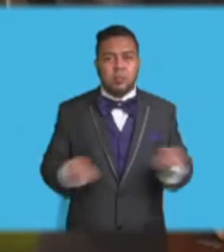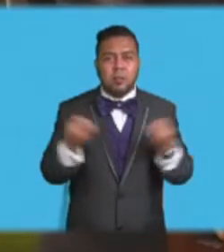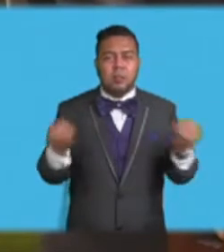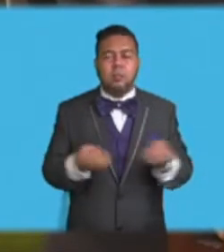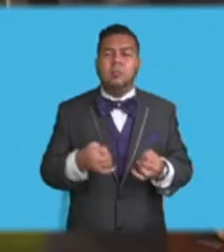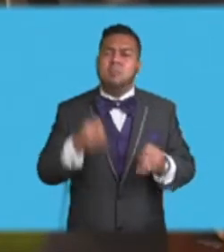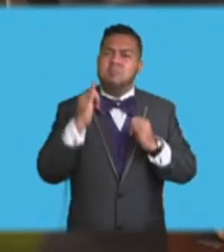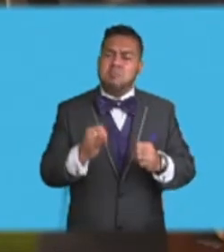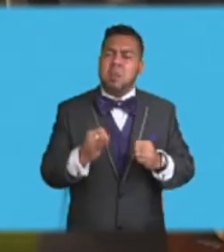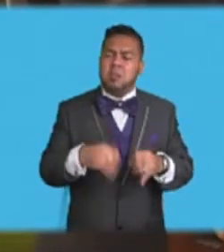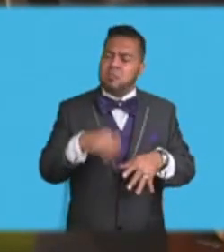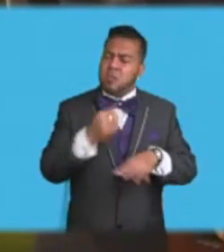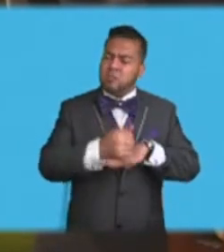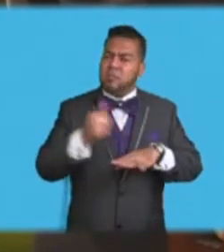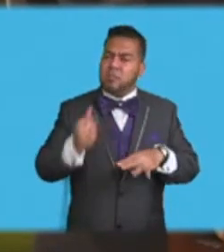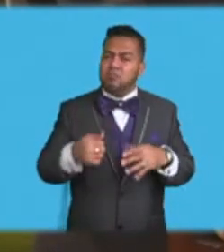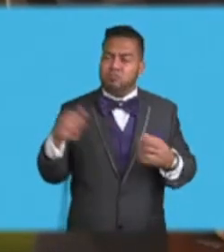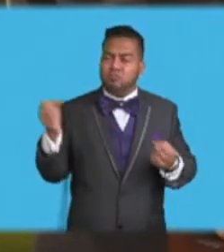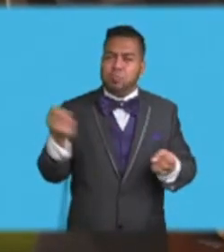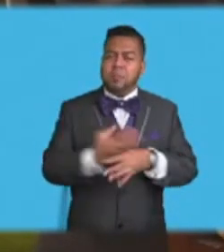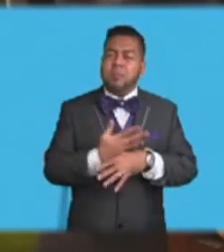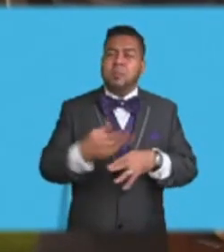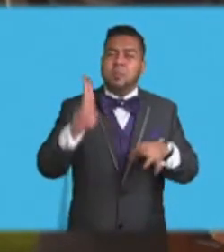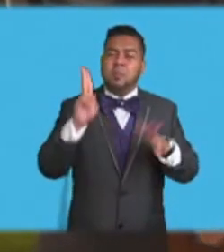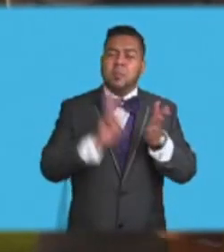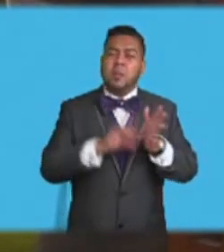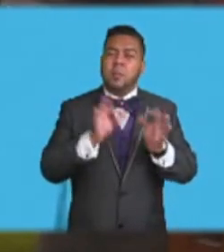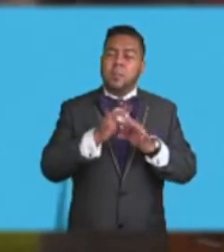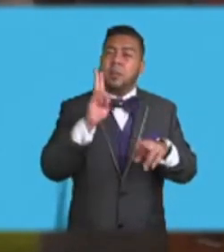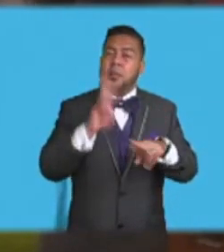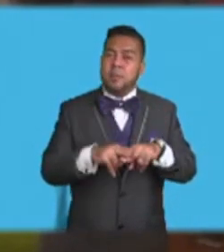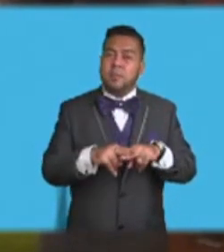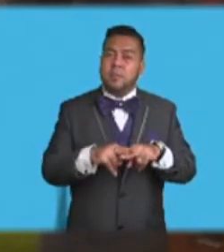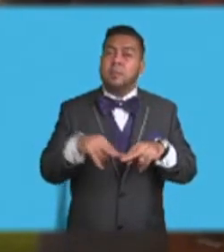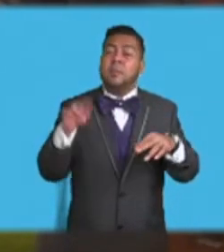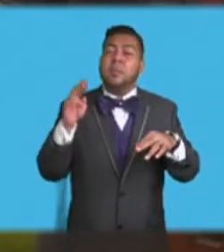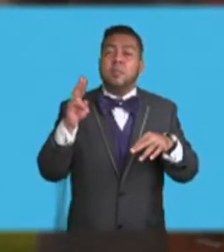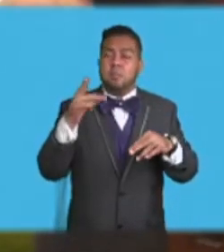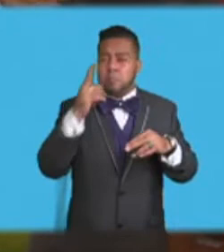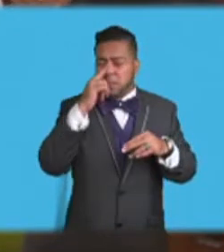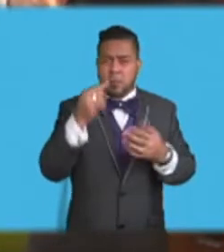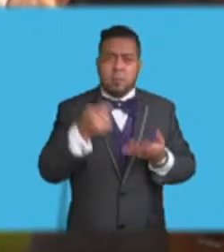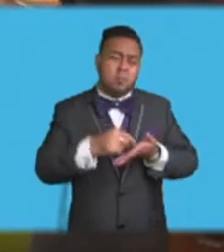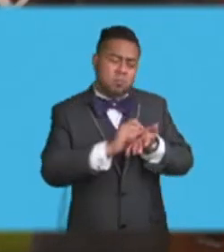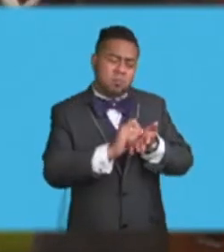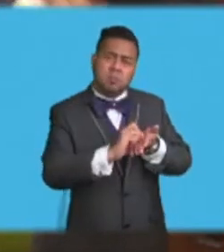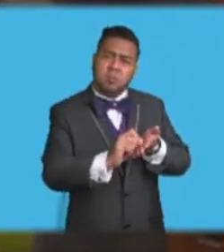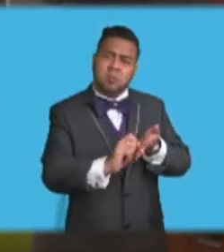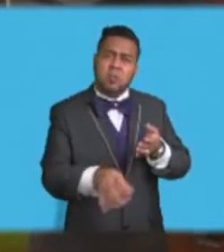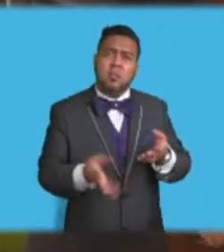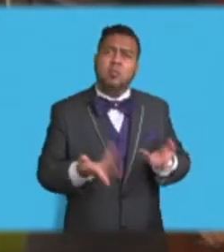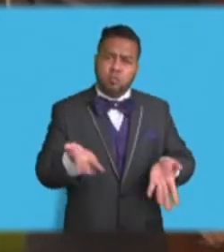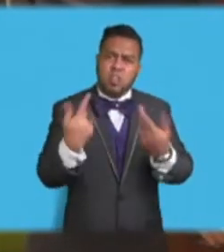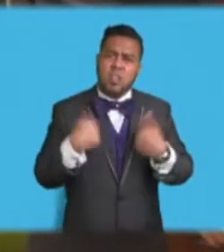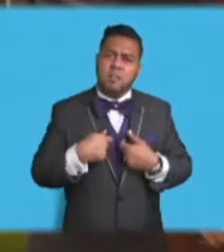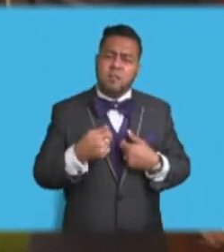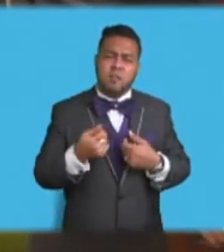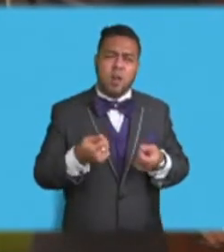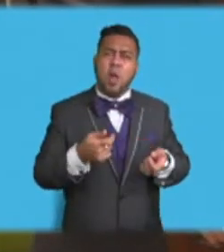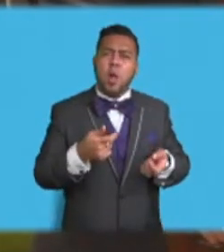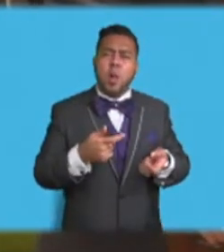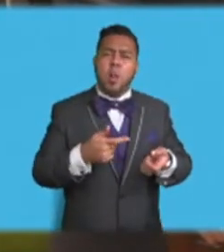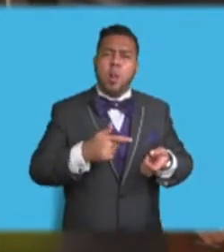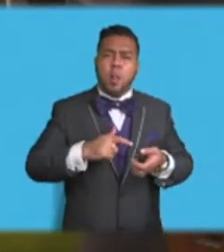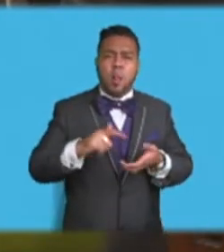governance, nepotism and interference in the affairs of NBF. People who actually given handwritten notes to the bank manager to give loans. Everybody knows about